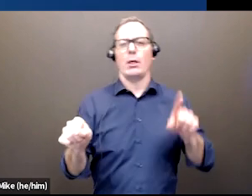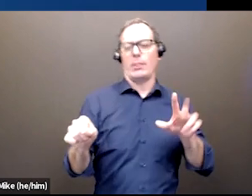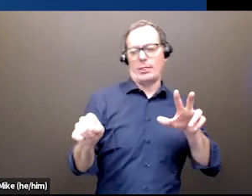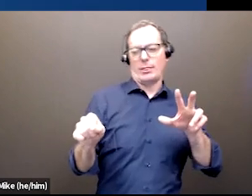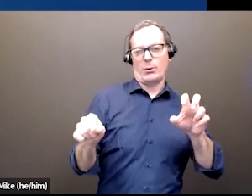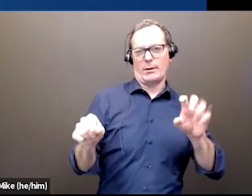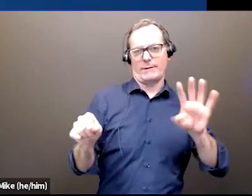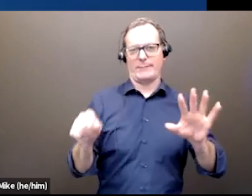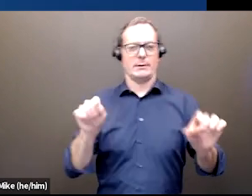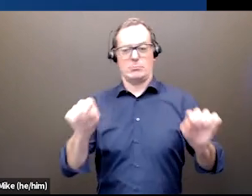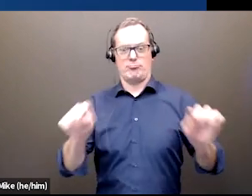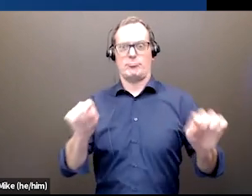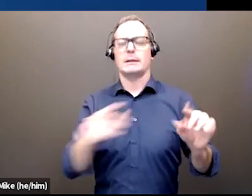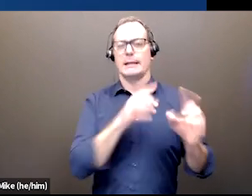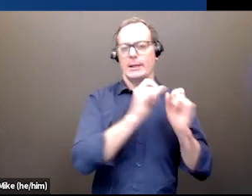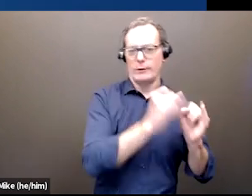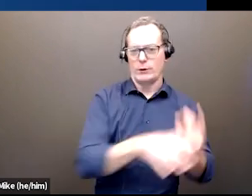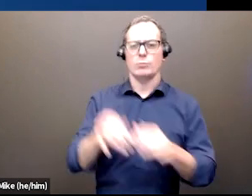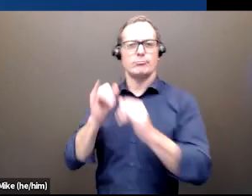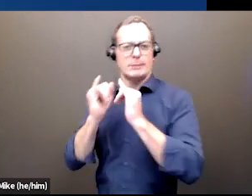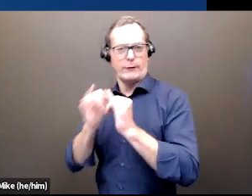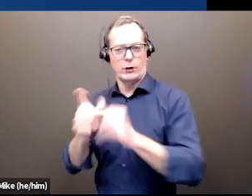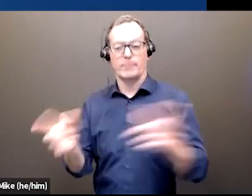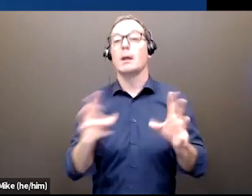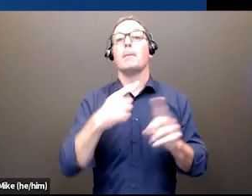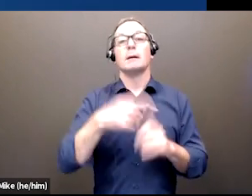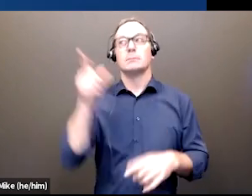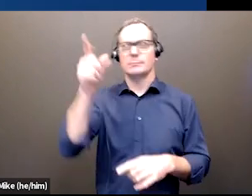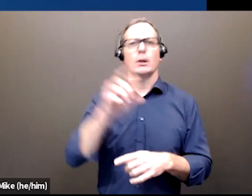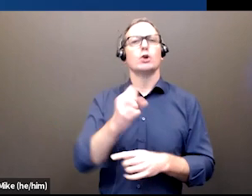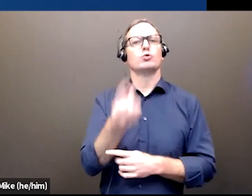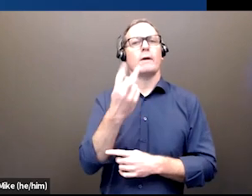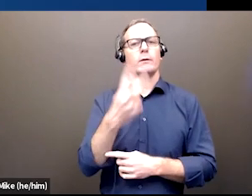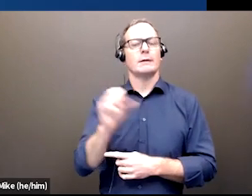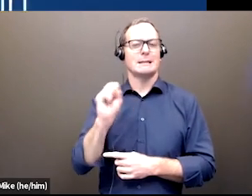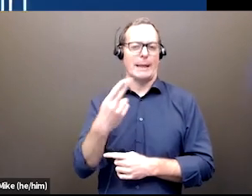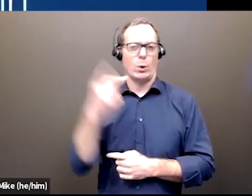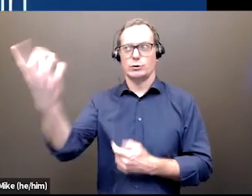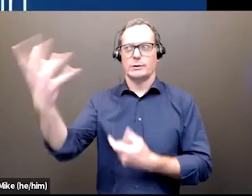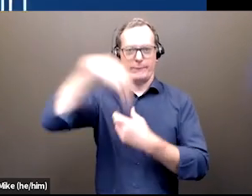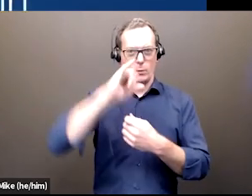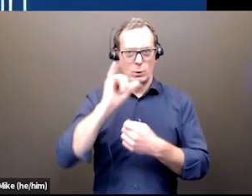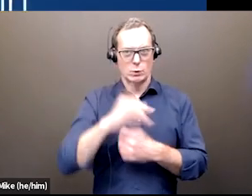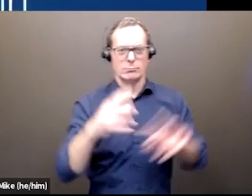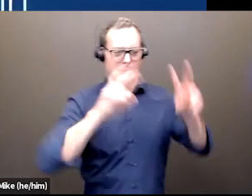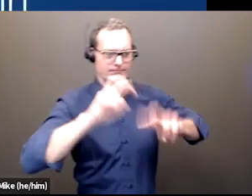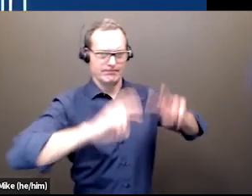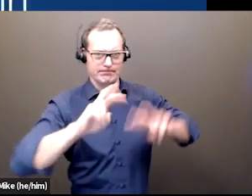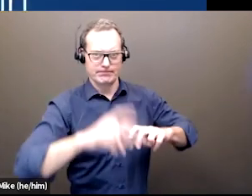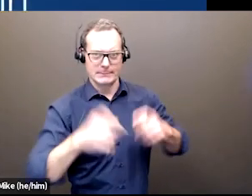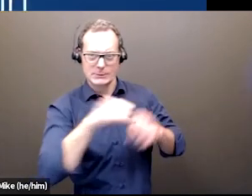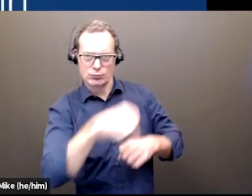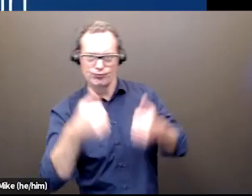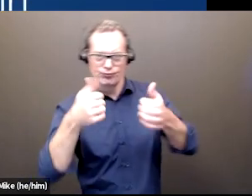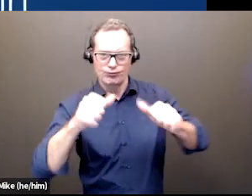12 stakeholders were interviewed to evaluate the project implementation. I'm going to highlight some of the